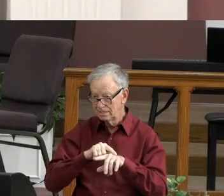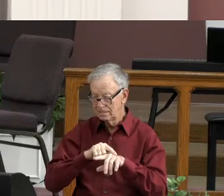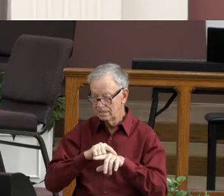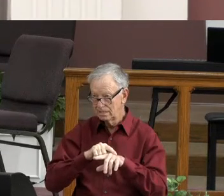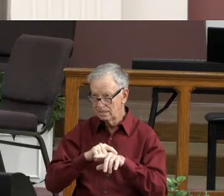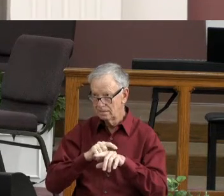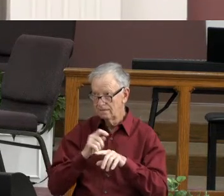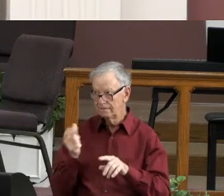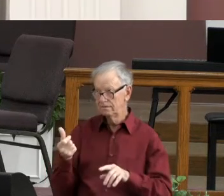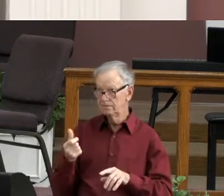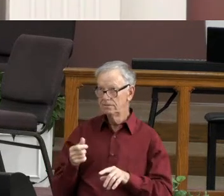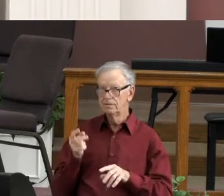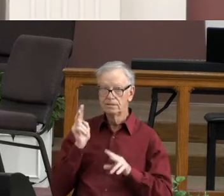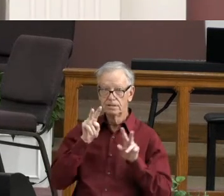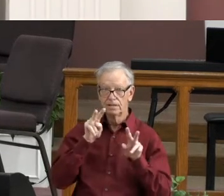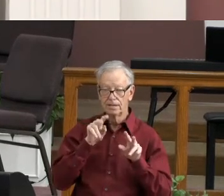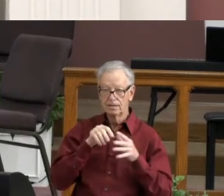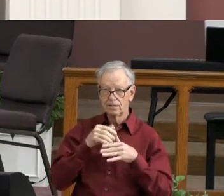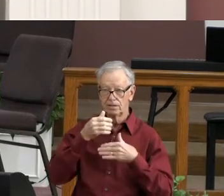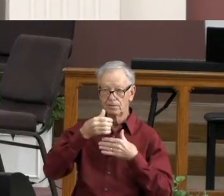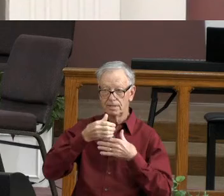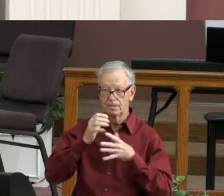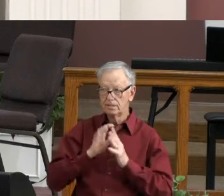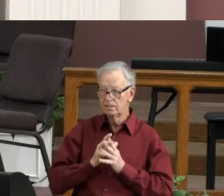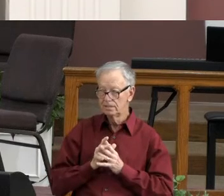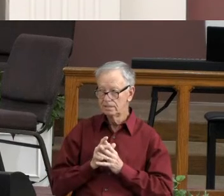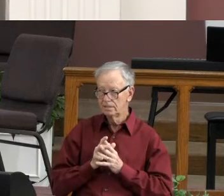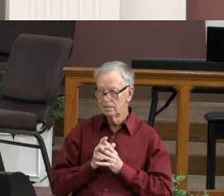And all of a sudden you look out the window.